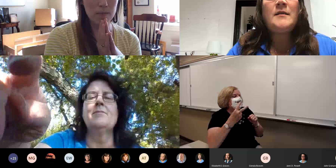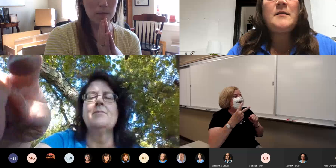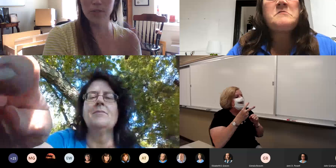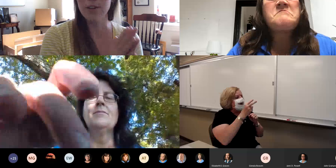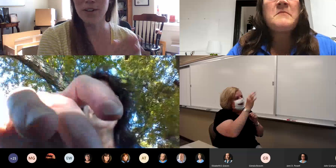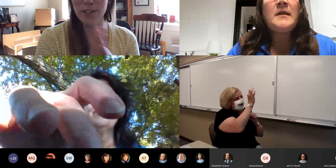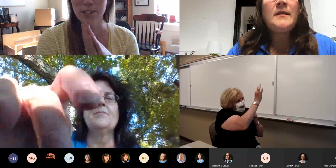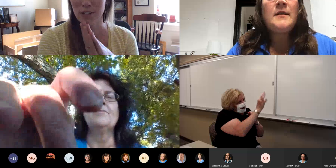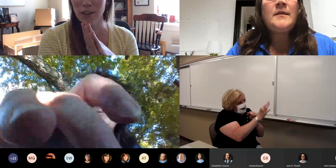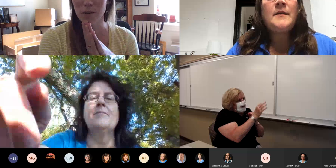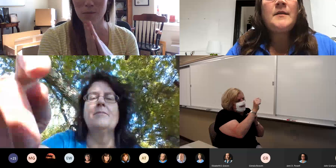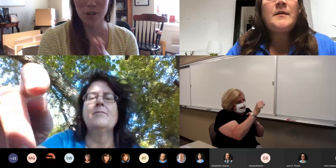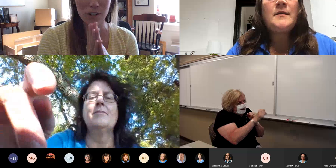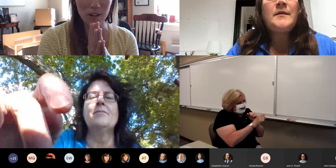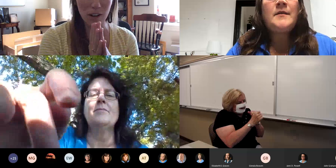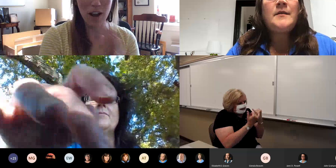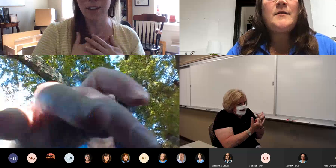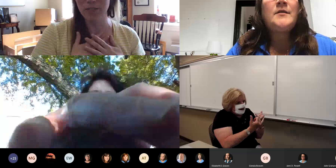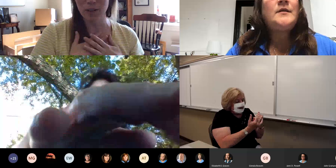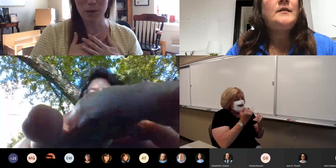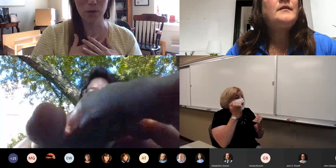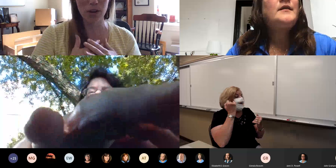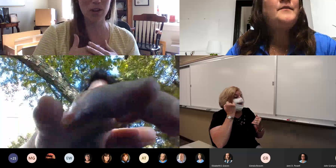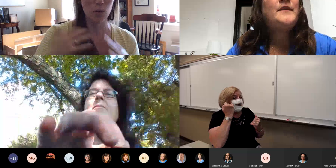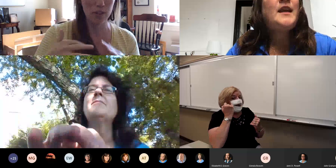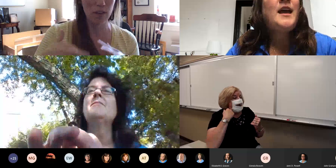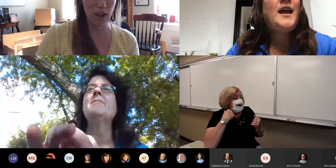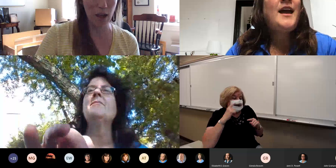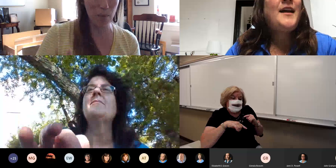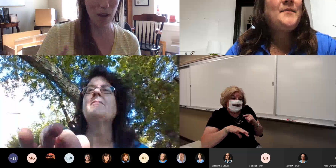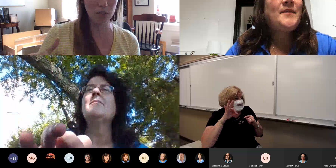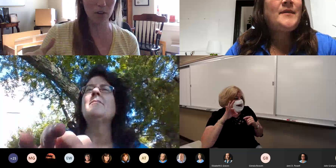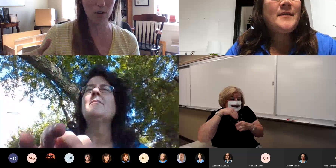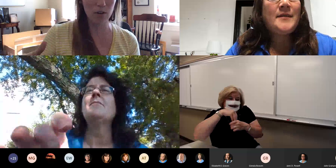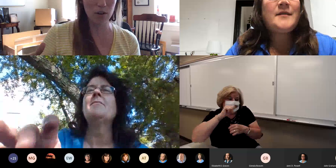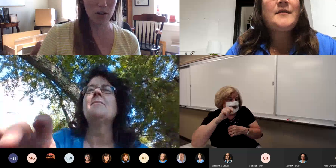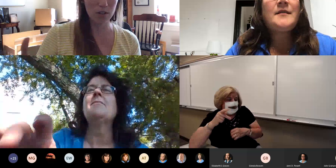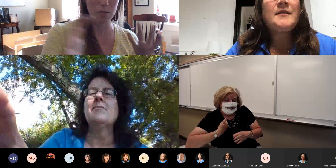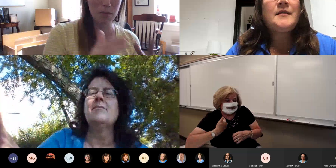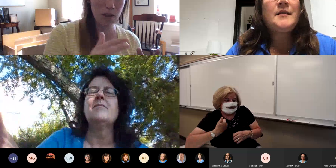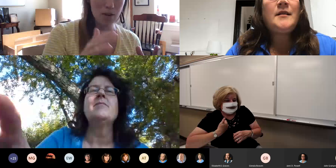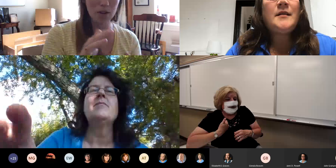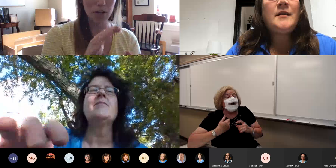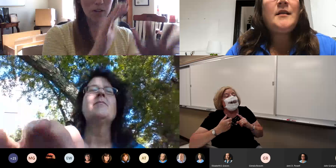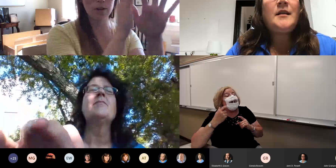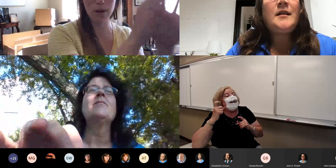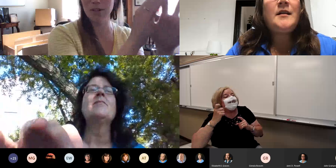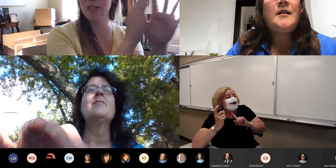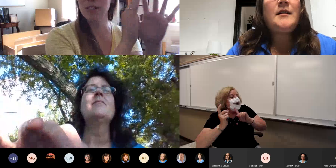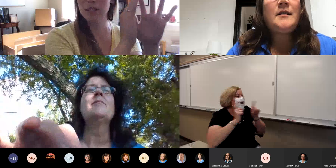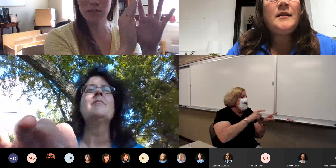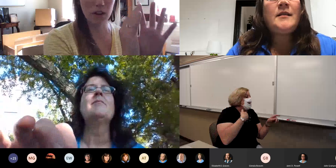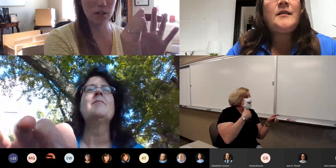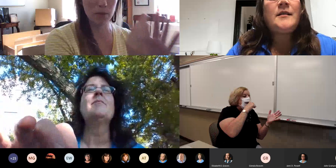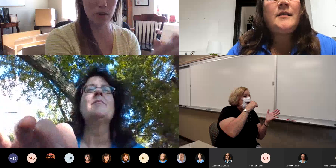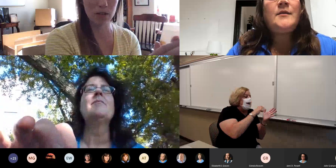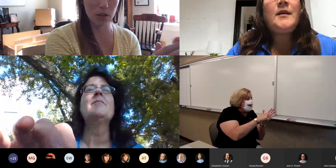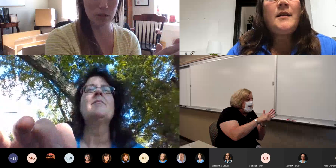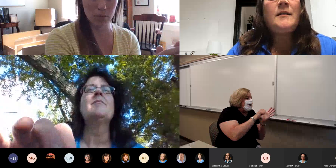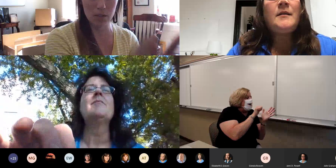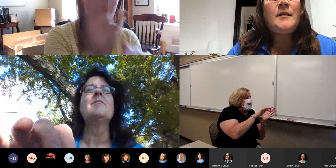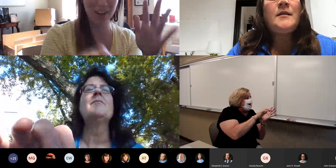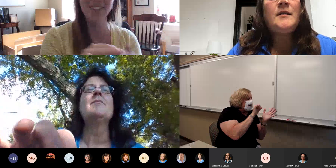Okay. So if anyone else is looking for them, I can't find them anyway within the app. I have to go to my mail and click on the boxes and